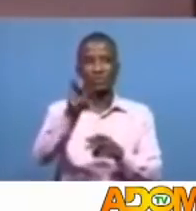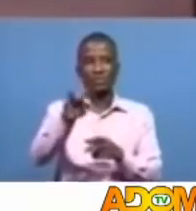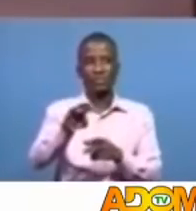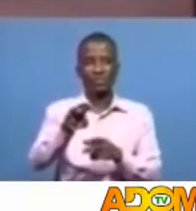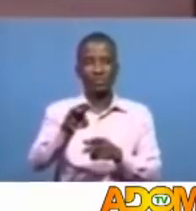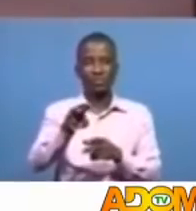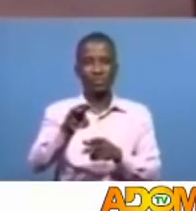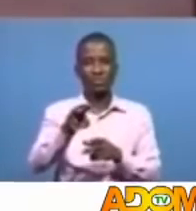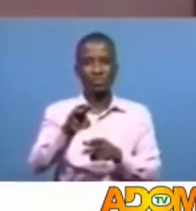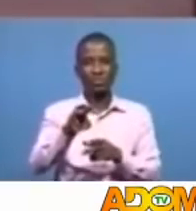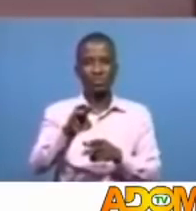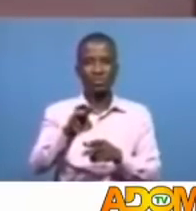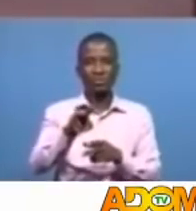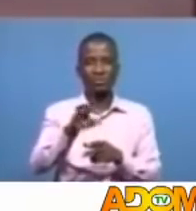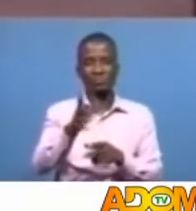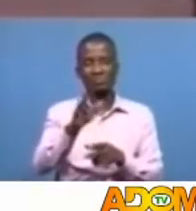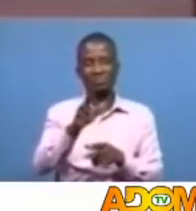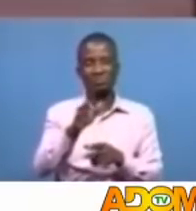22, rule